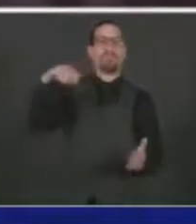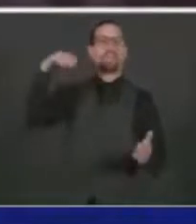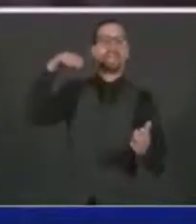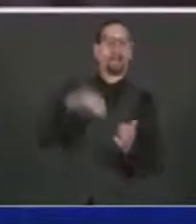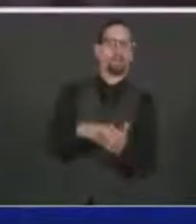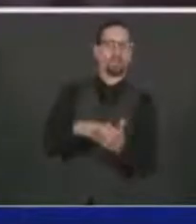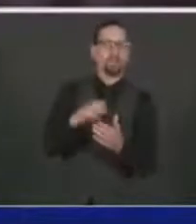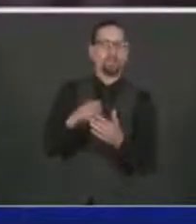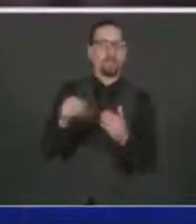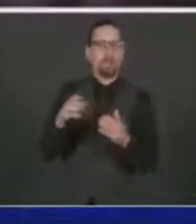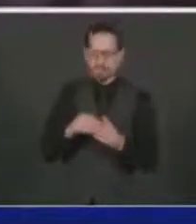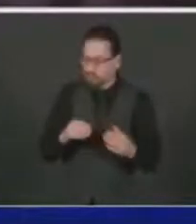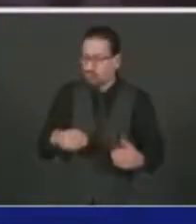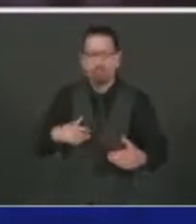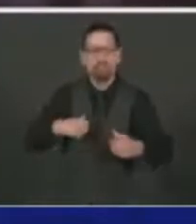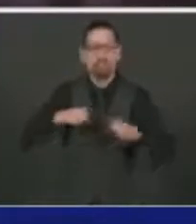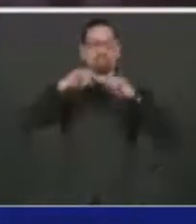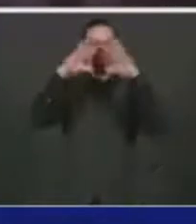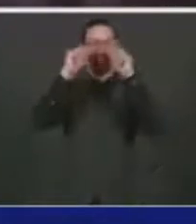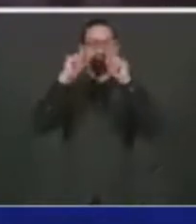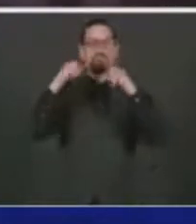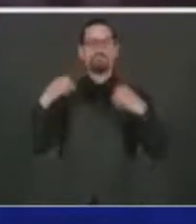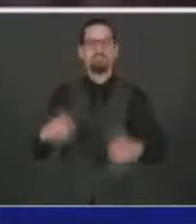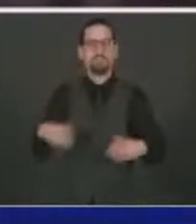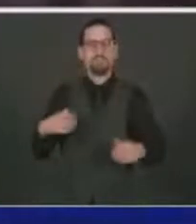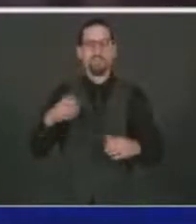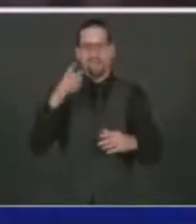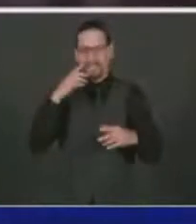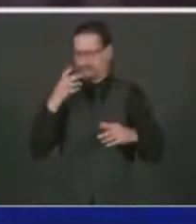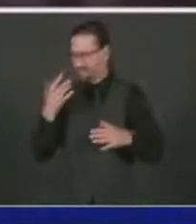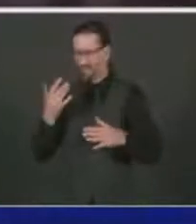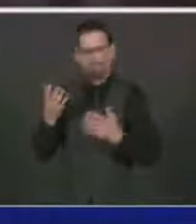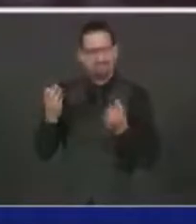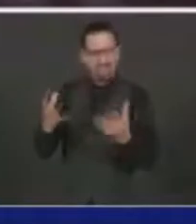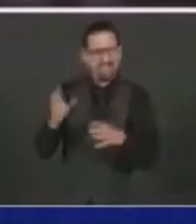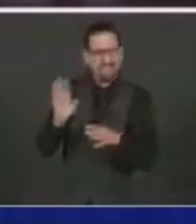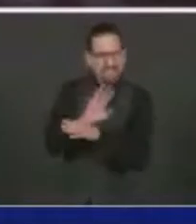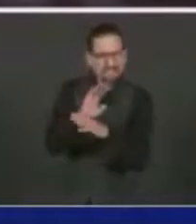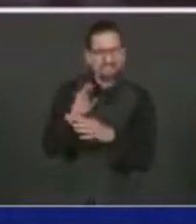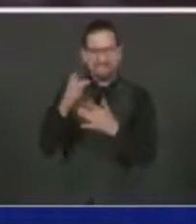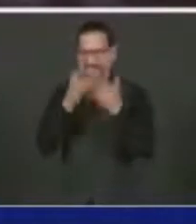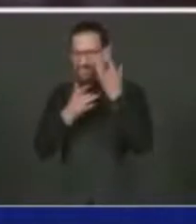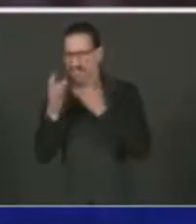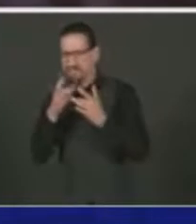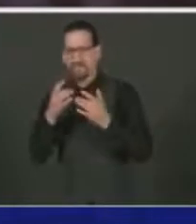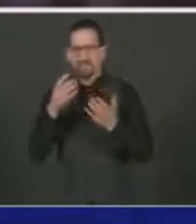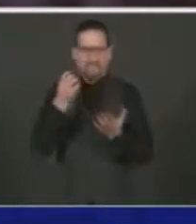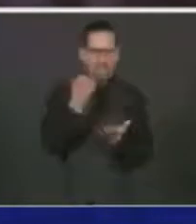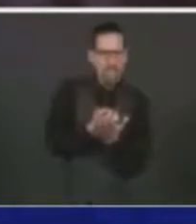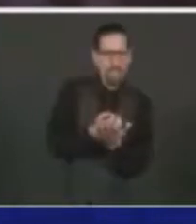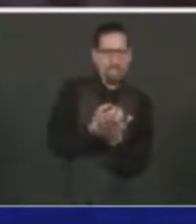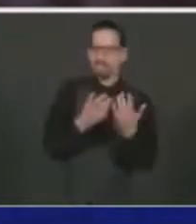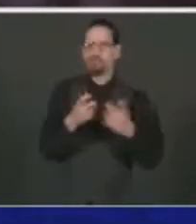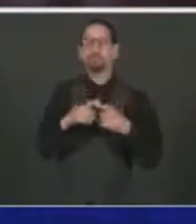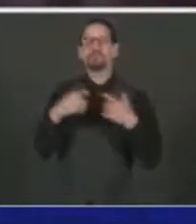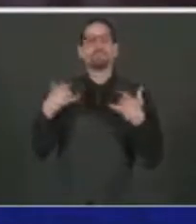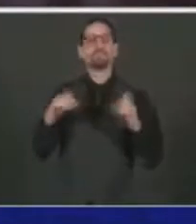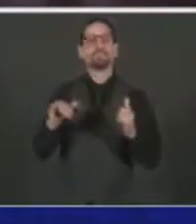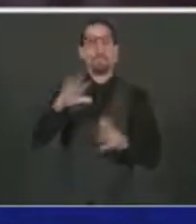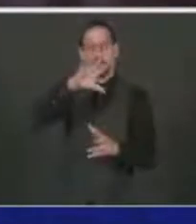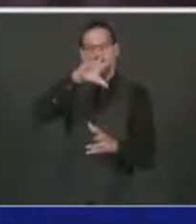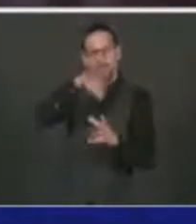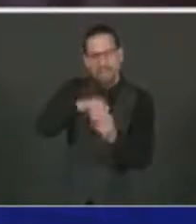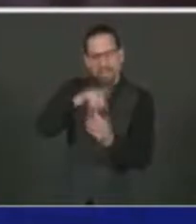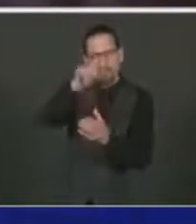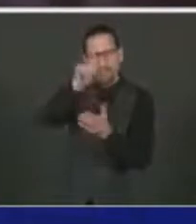of a pandemic, when people are busy, worried about money, over $100,000 in less than a week. I'd like us to